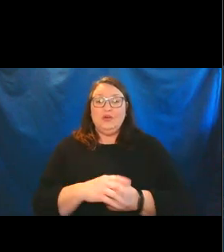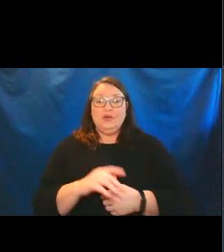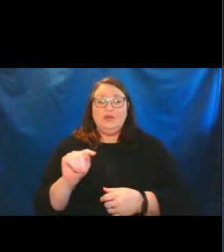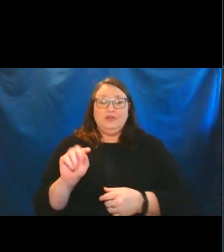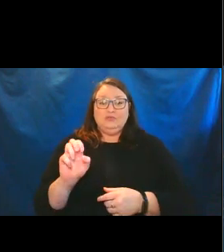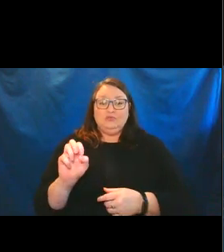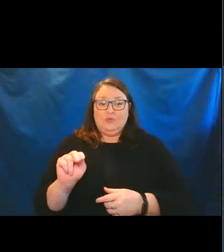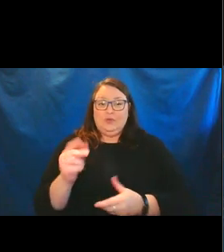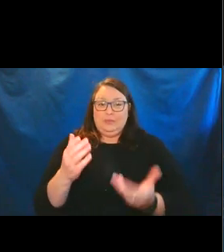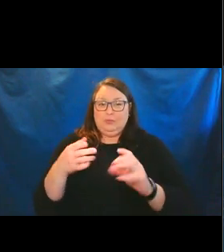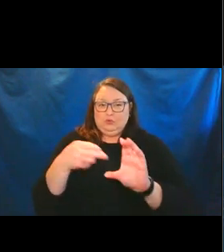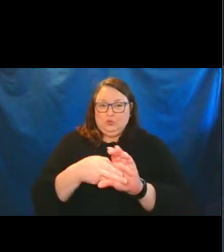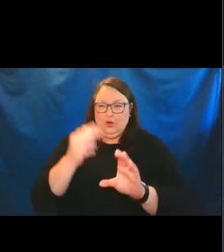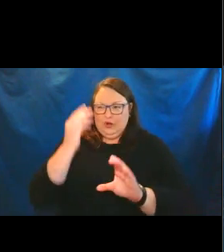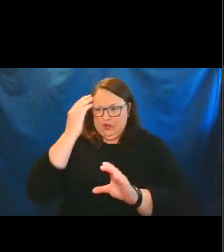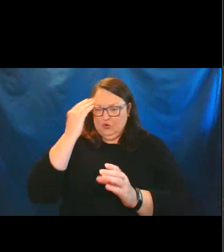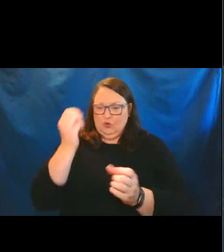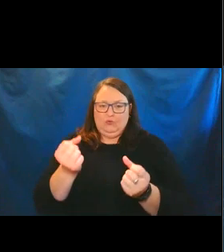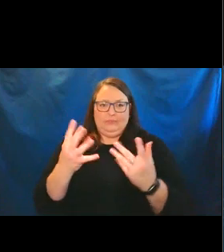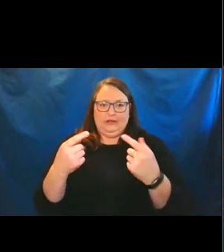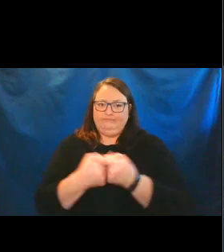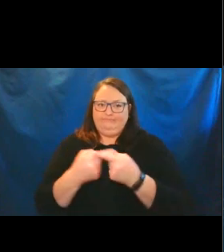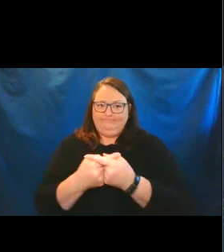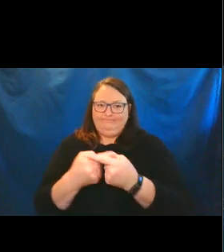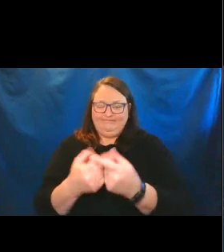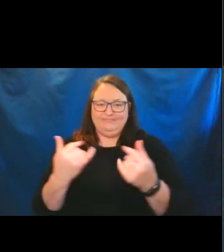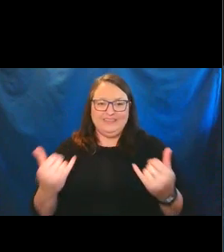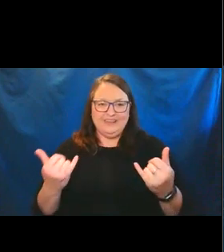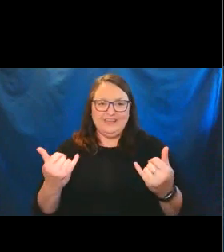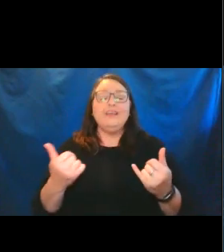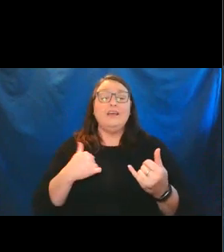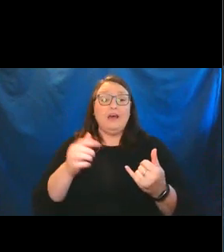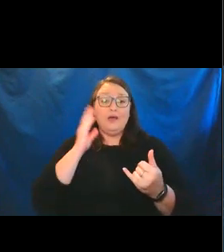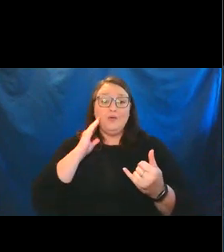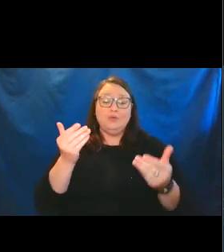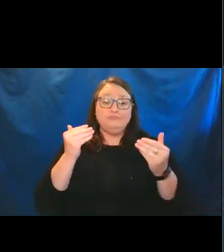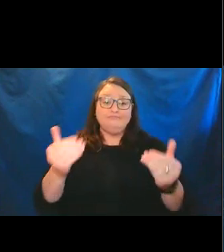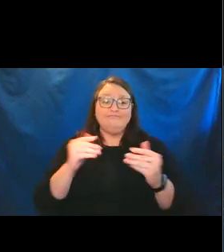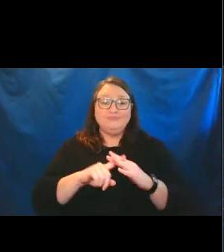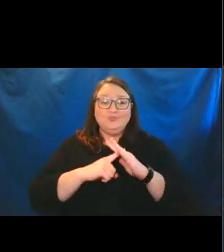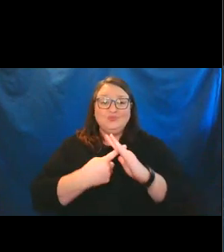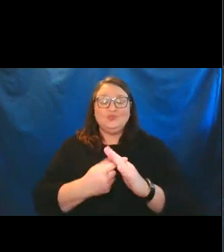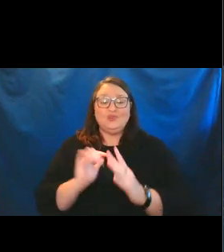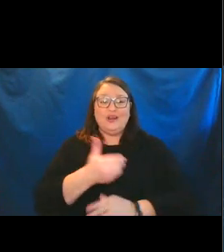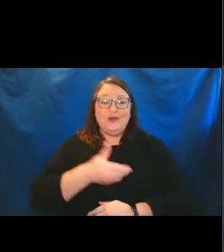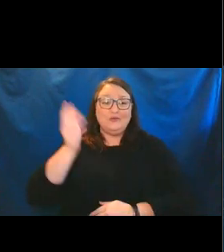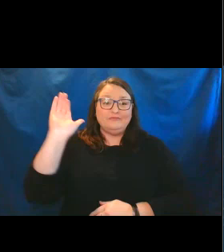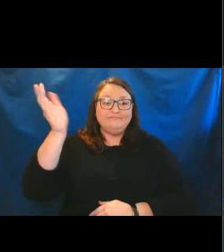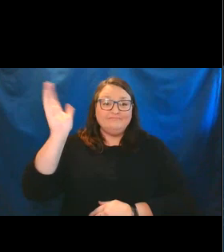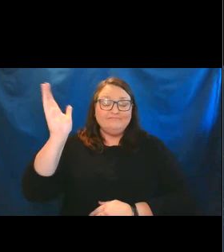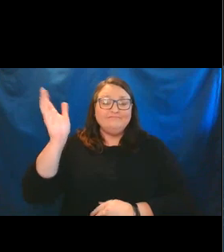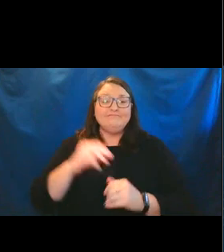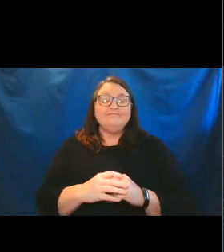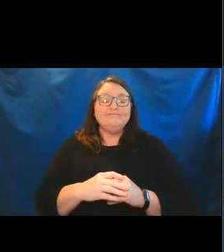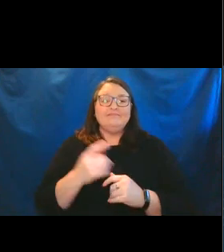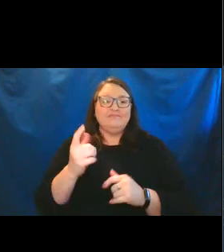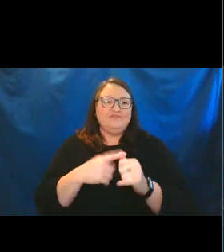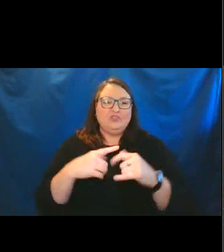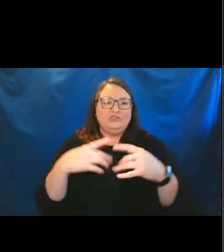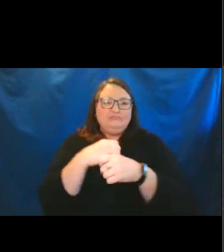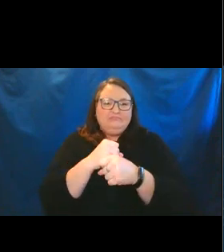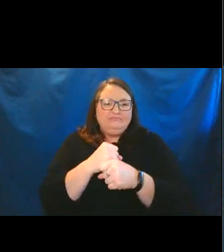know she's had multiple conflicts today. So I'm going to kick us off and do a little bit of an overview. First, you'll